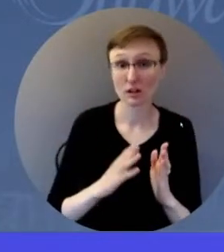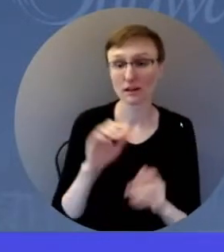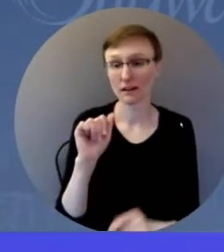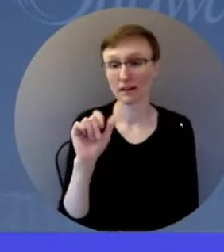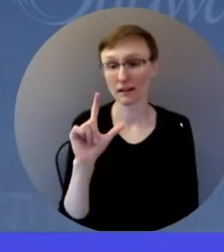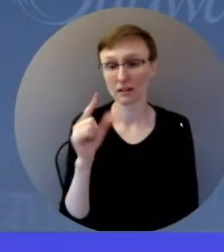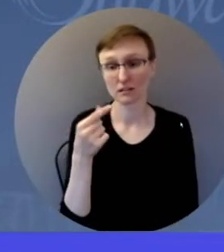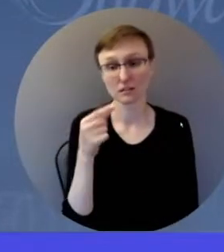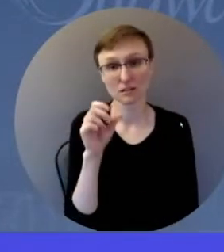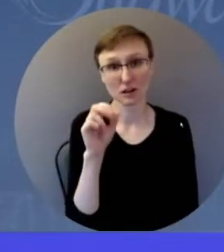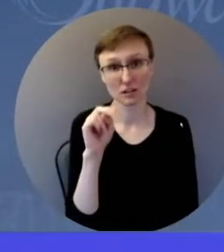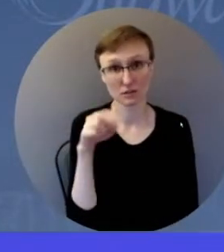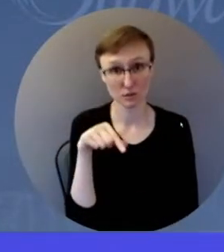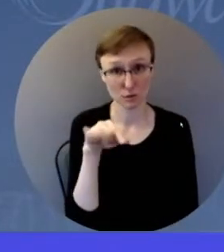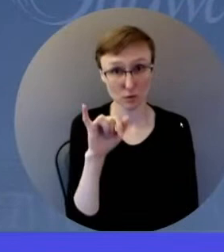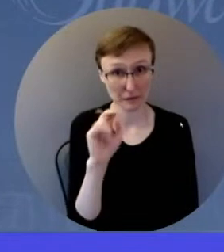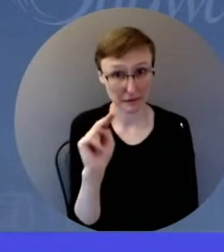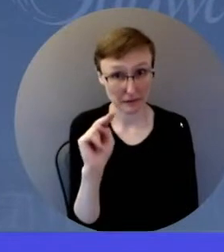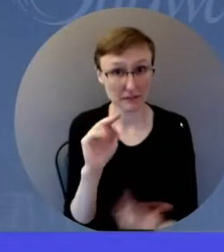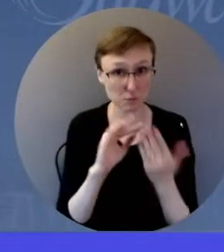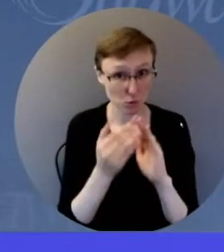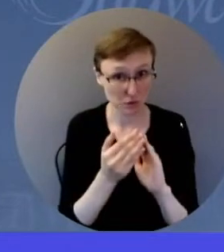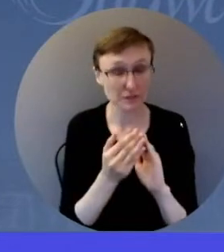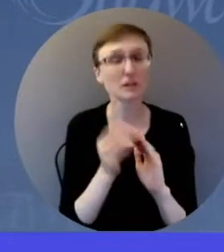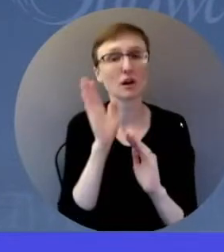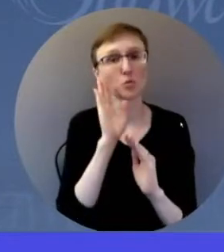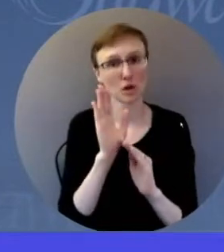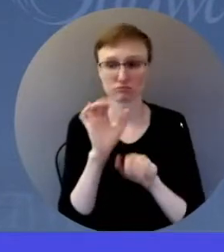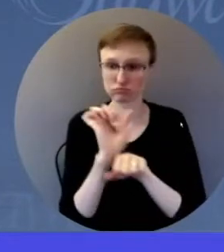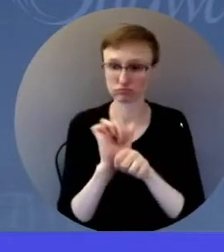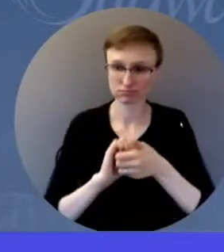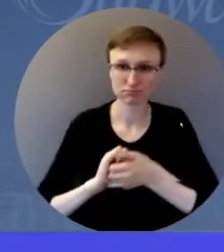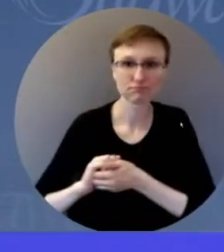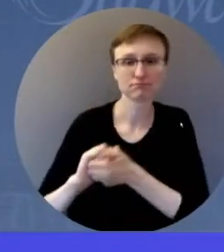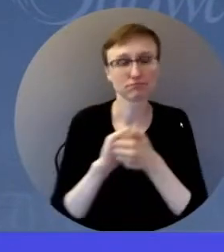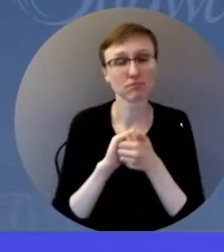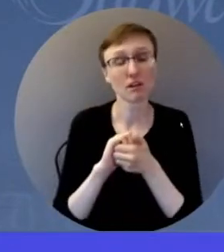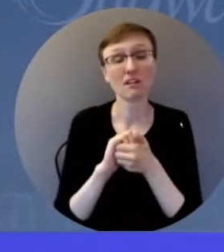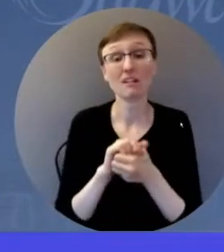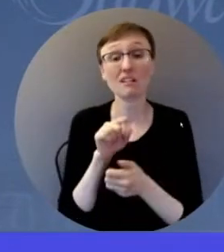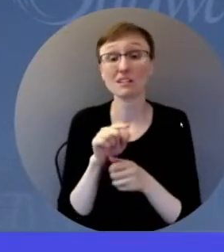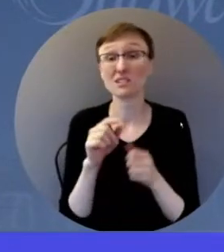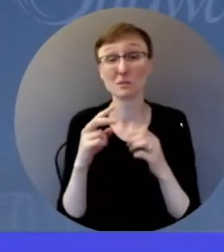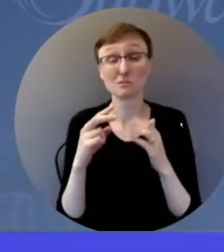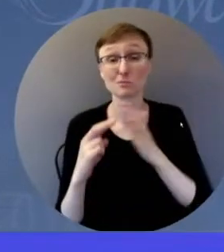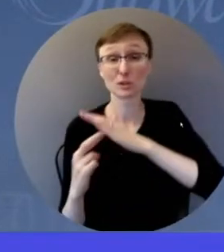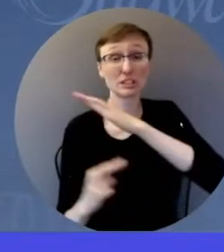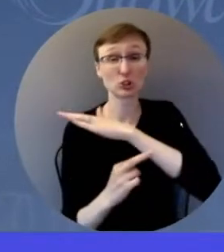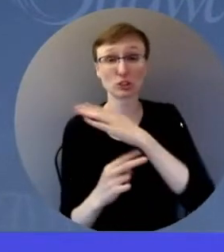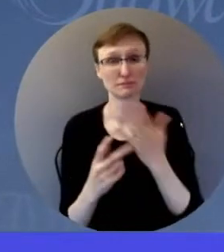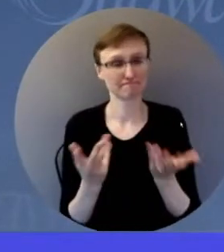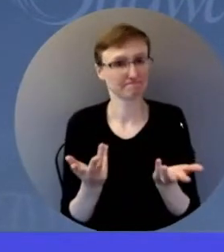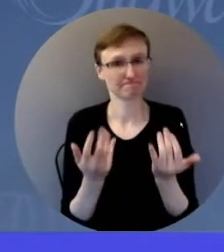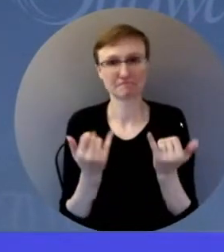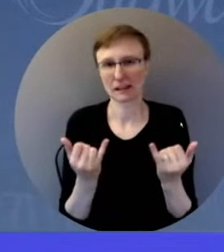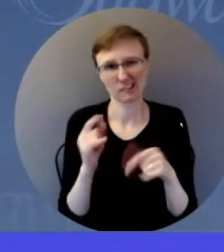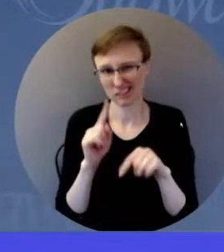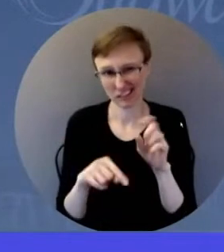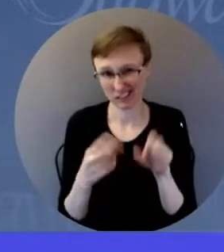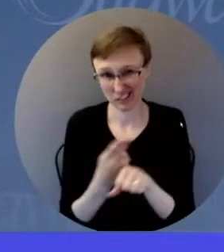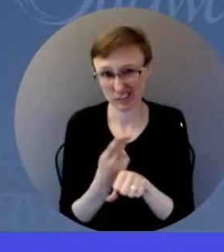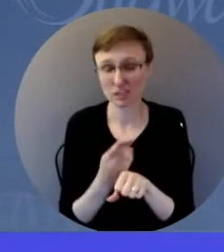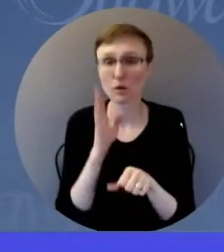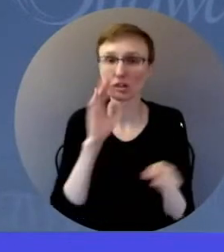that unused bridge into a multi-use pathway that people can cycle and walk over to Gatineau and back